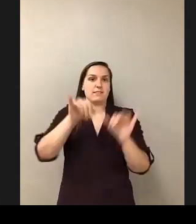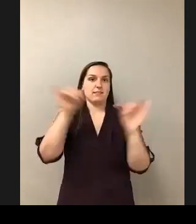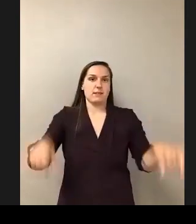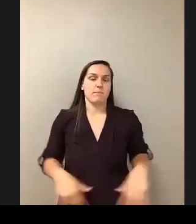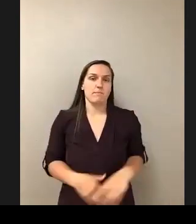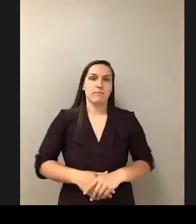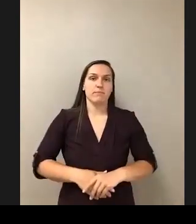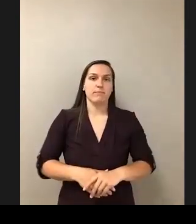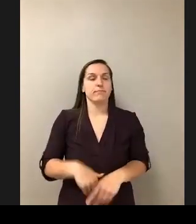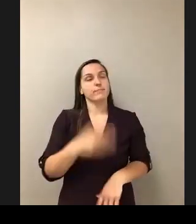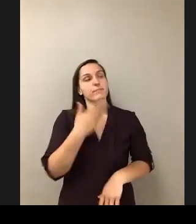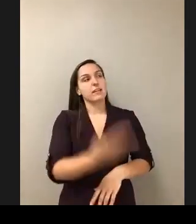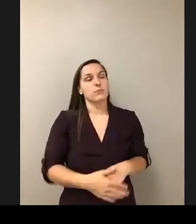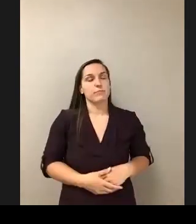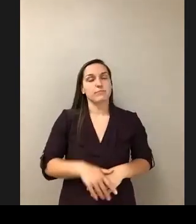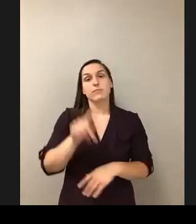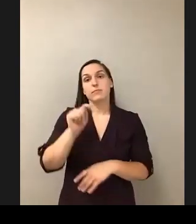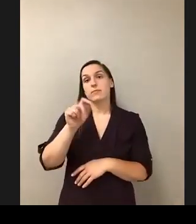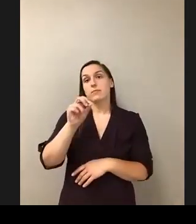Thank you. Tanya?